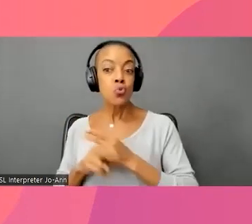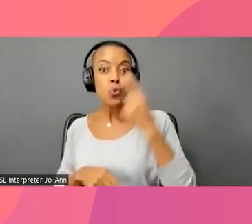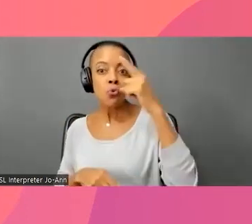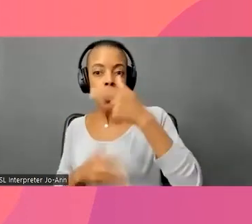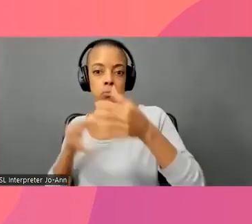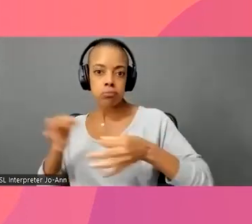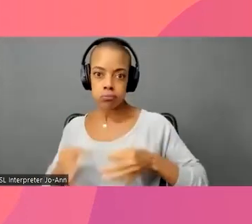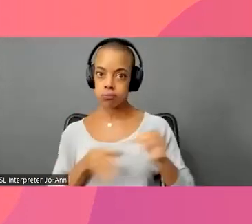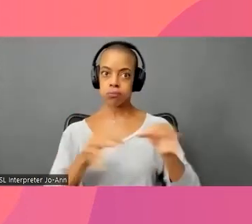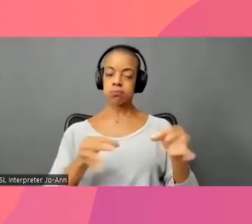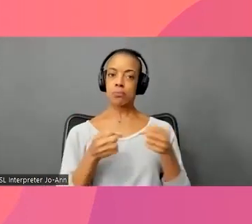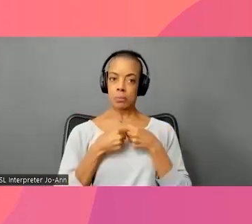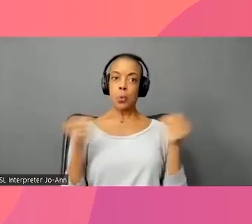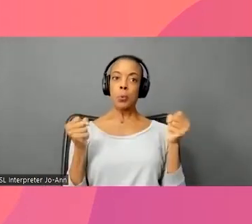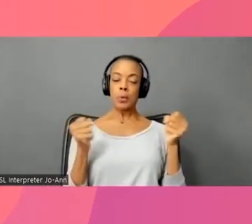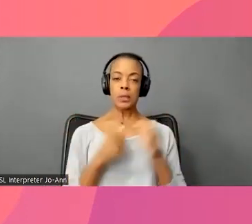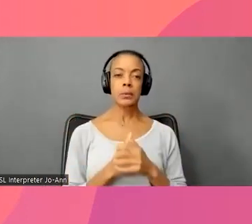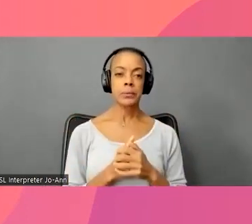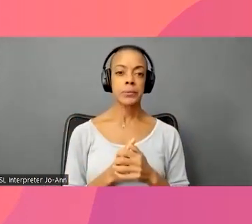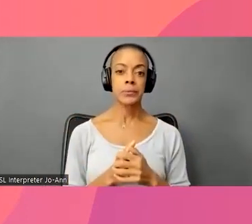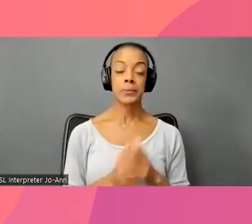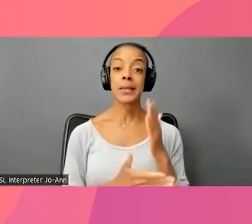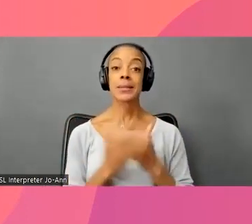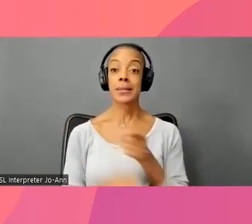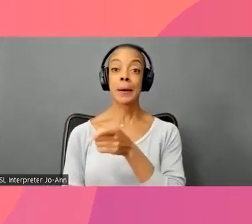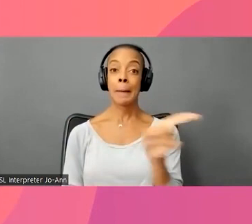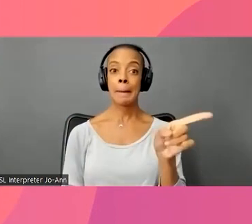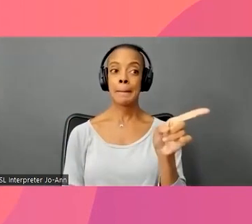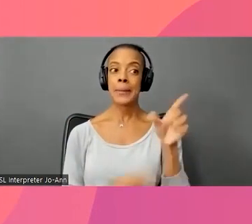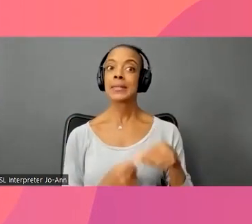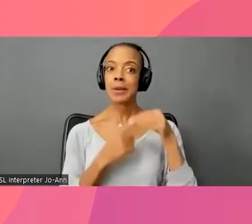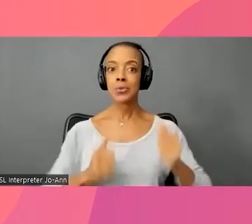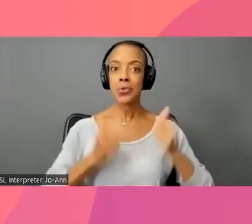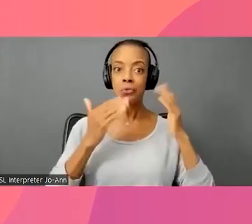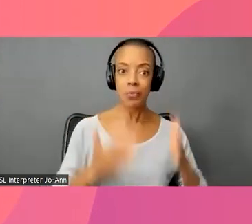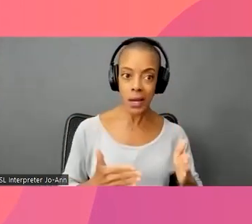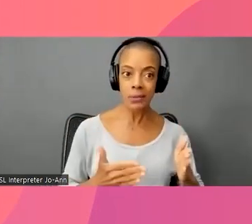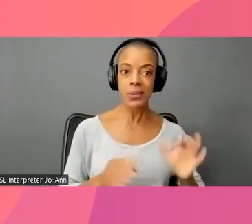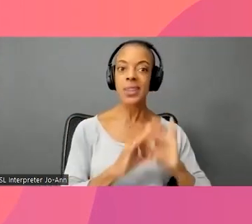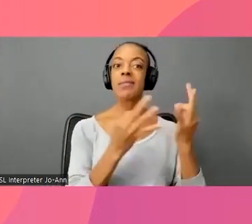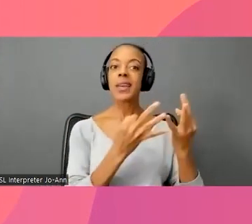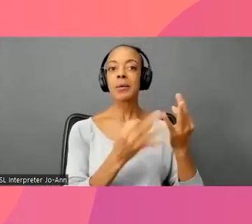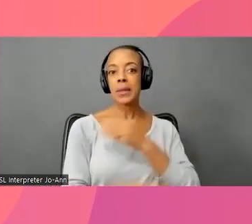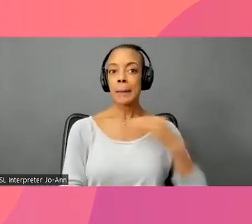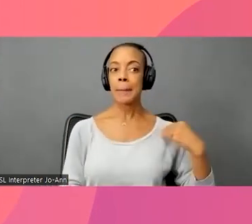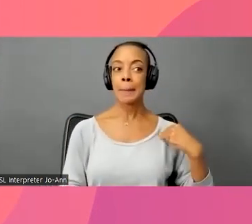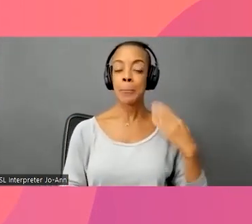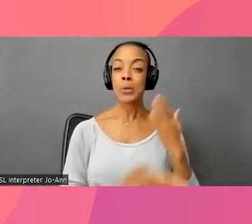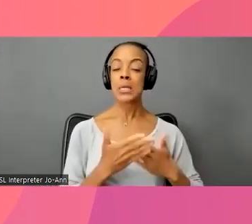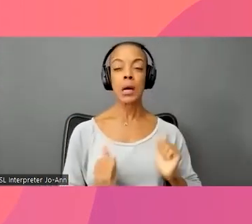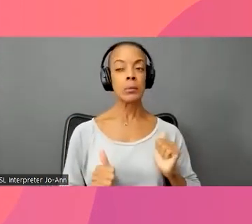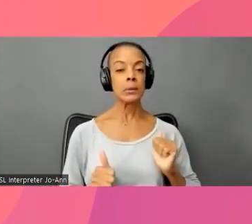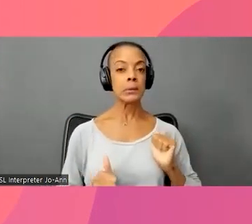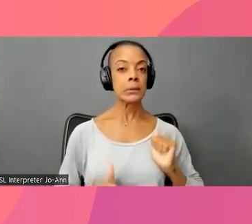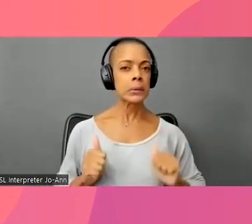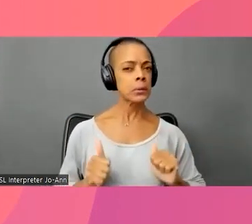specifically. Some of these participants, especially the survivors and family caregivers, were hesitant at first